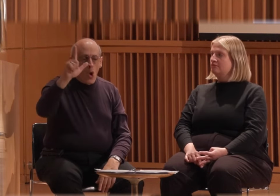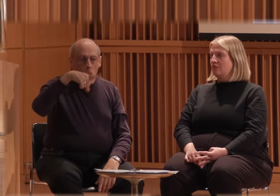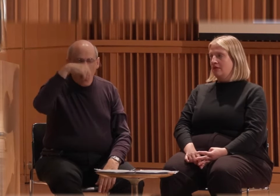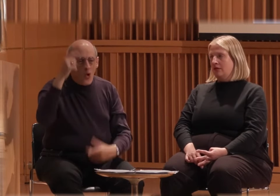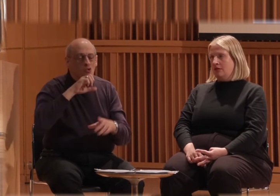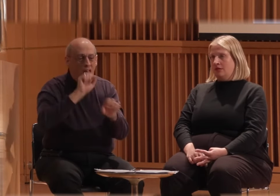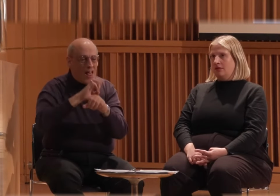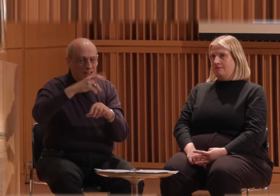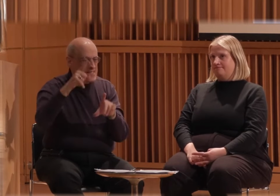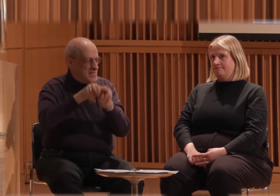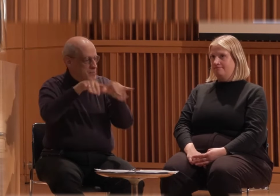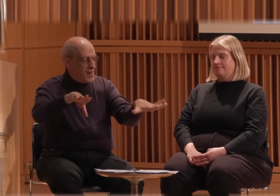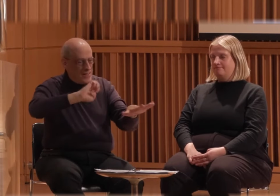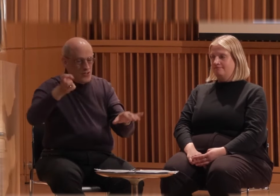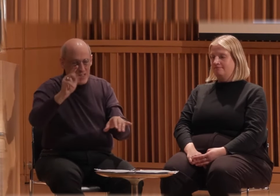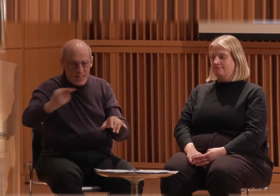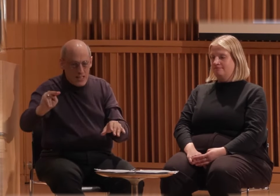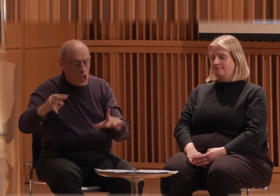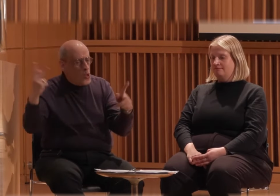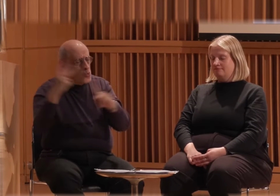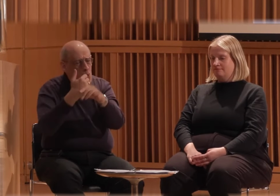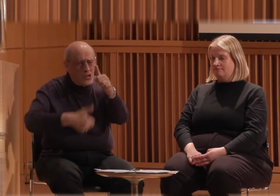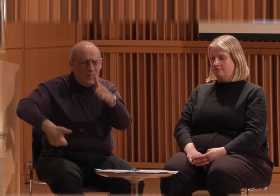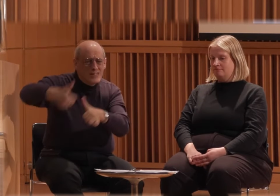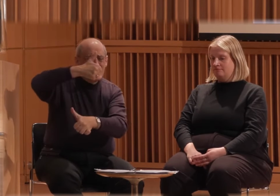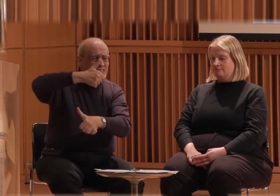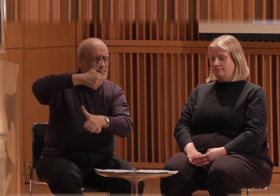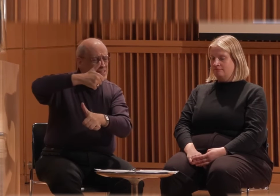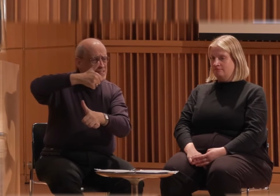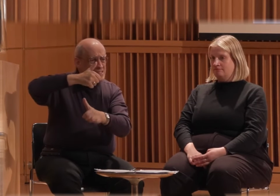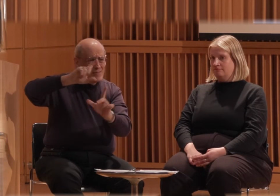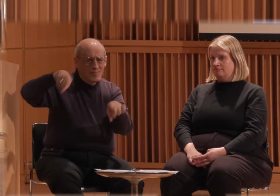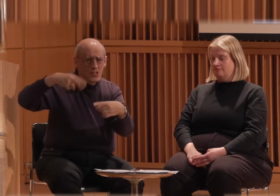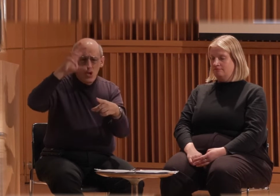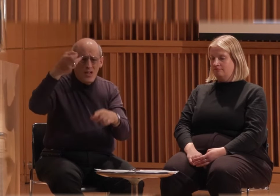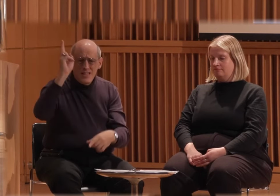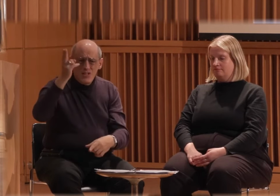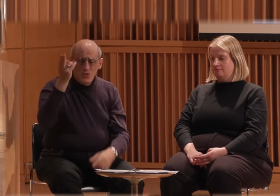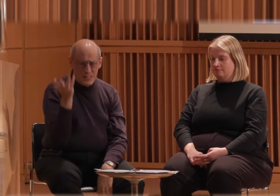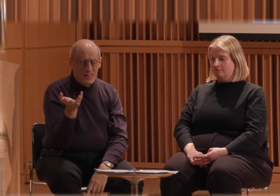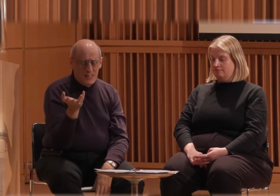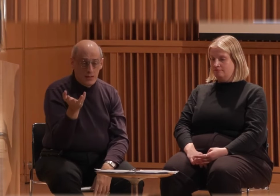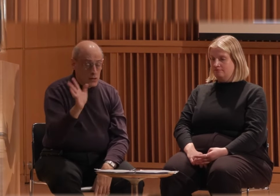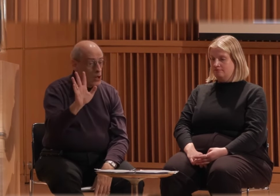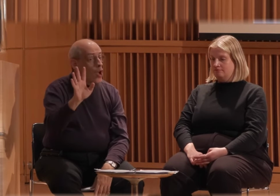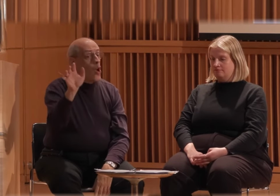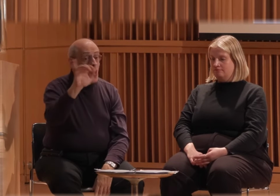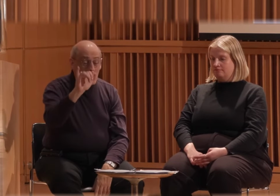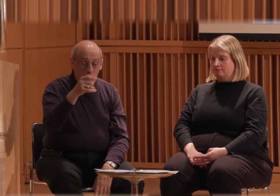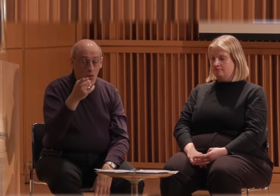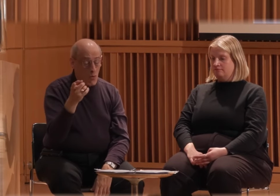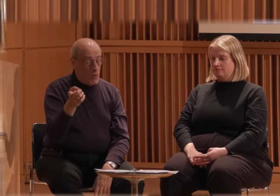eastern Tennessee that was the worst coal ash spill, I think, in US history. Also something that